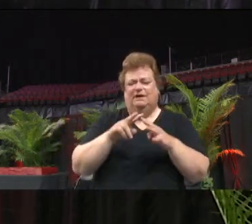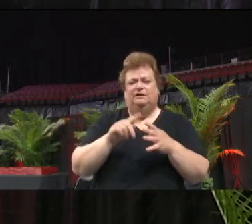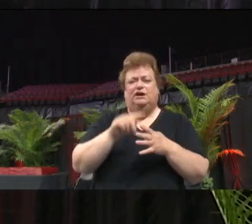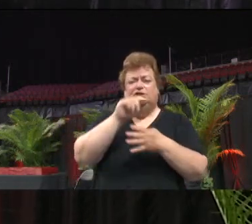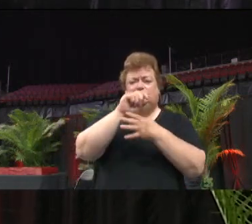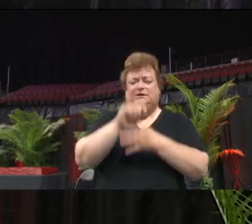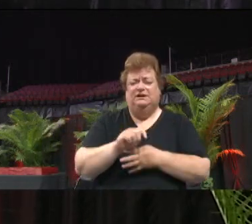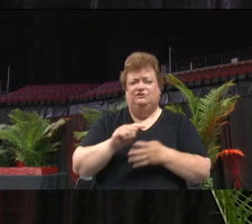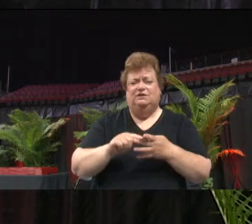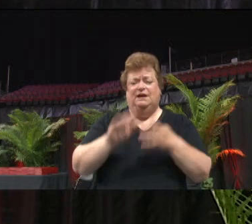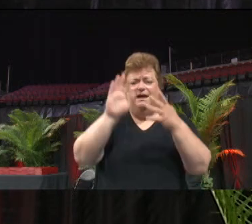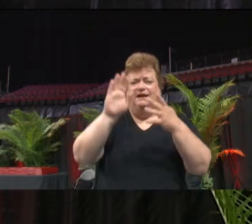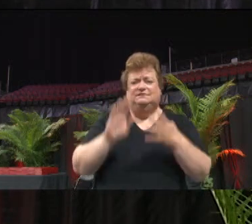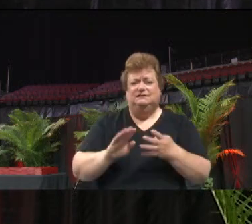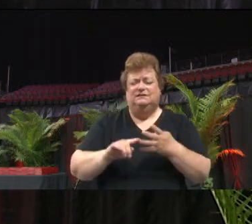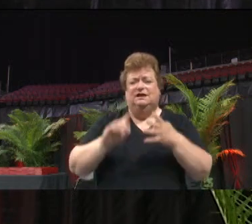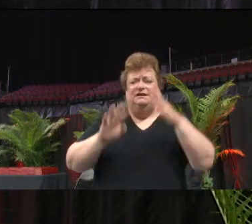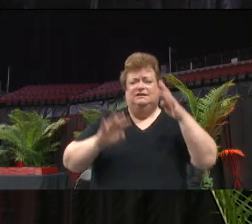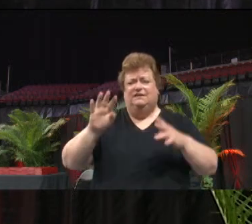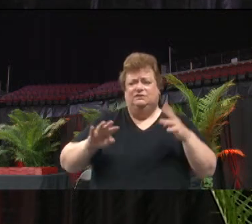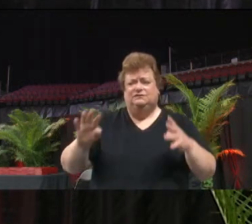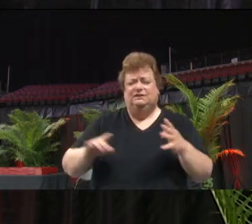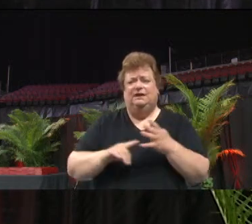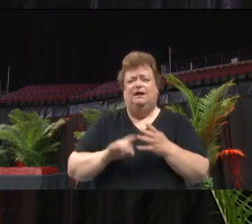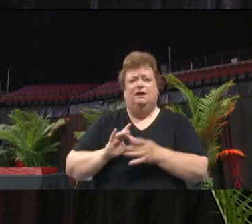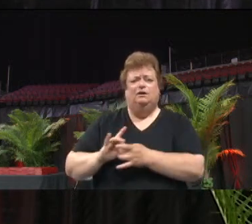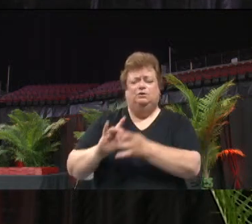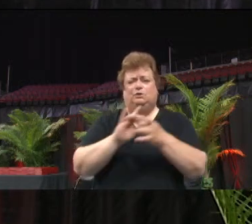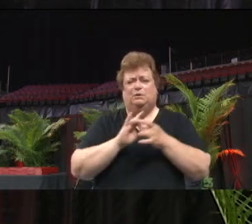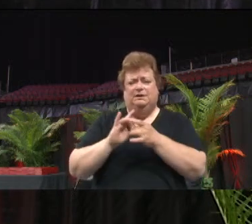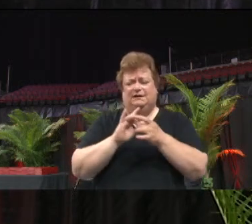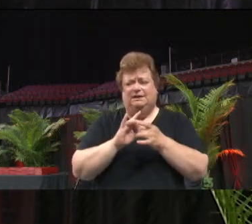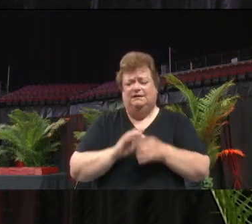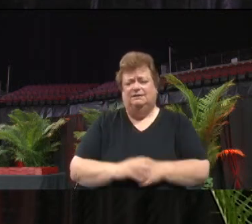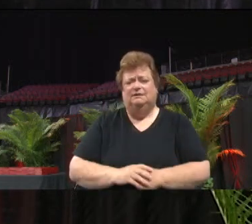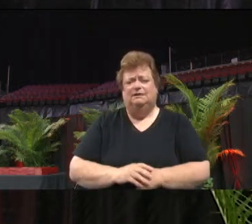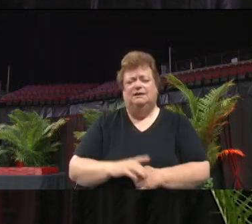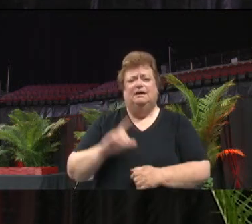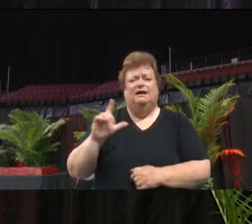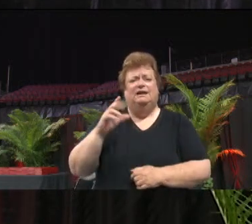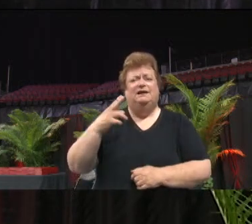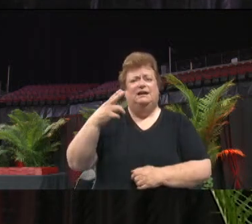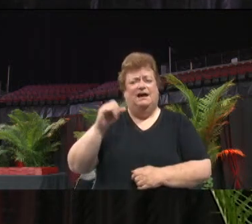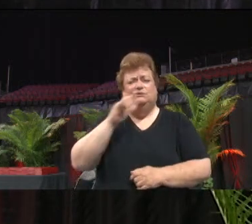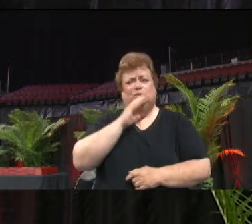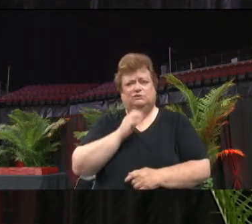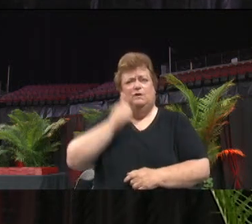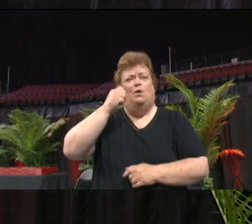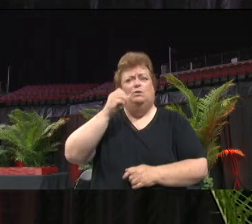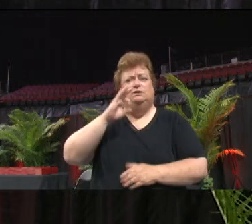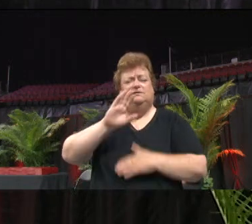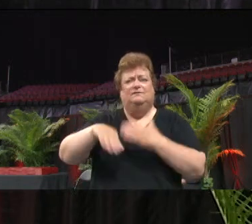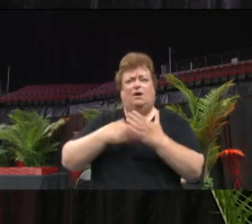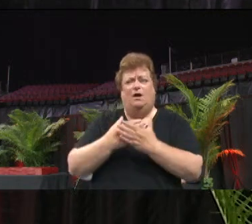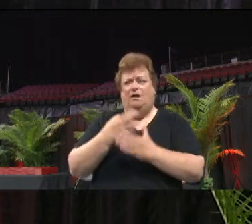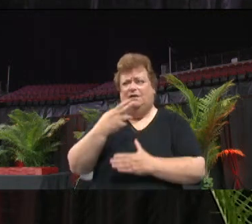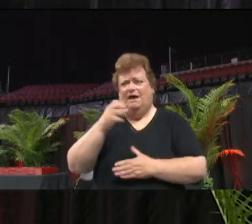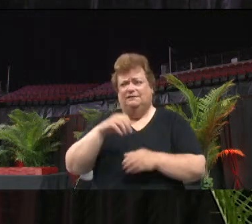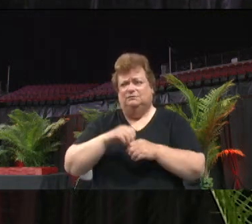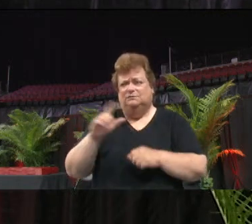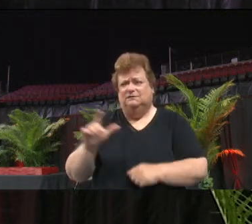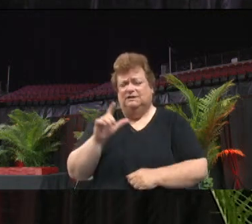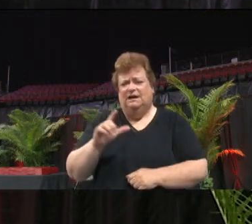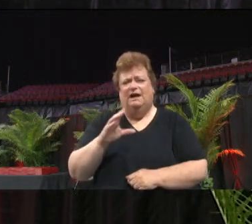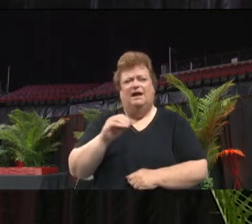excellence, diversity, and unity. Lincoln High is the oldest of the six high schools in our city and is the only high school